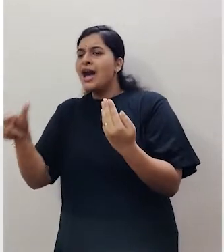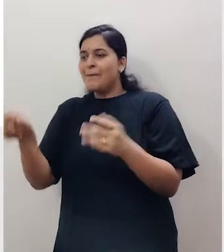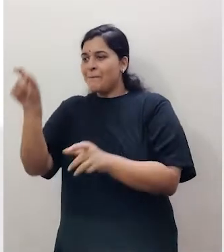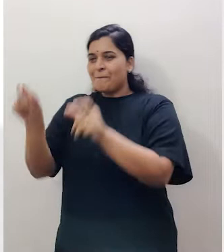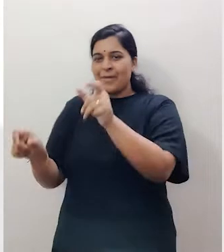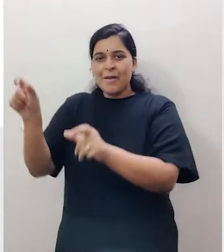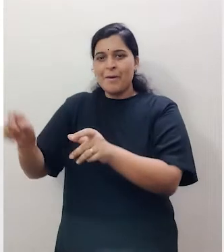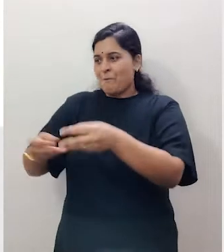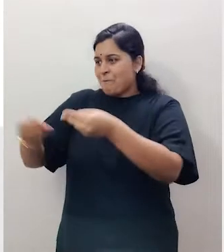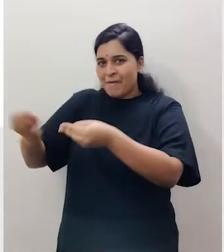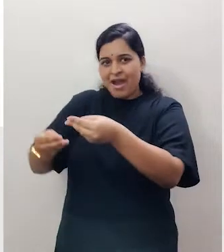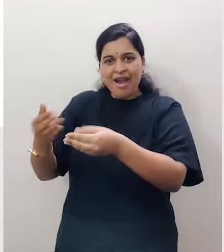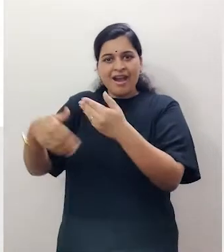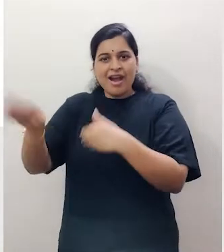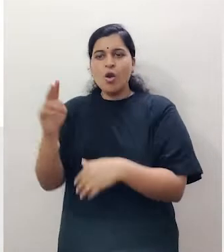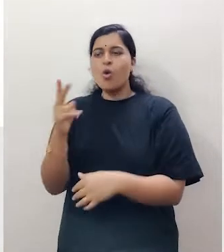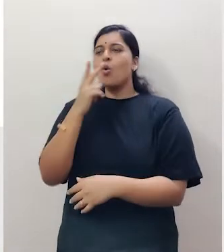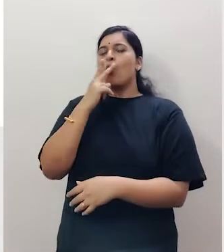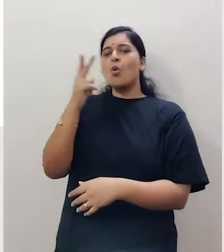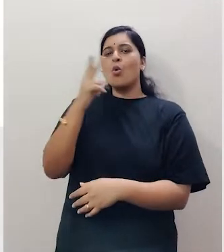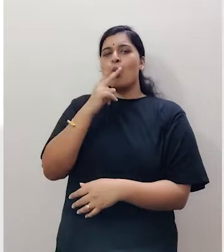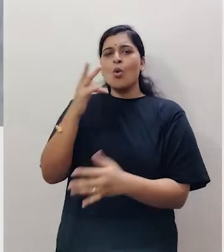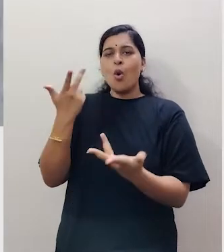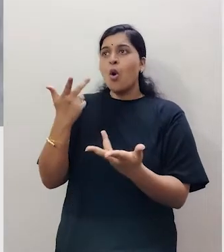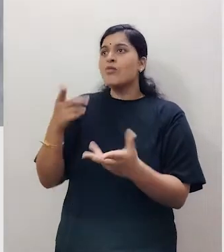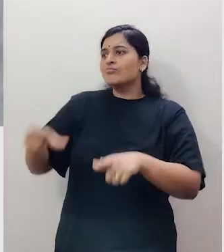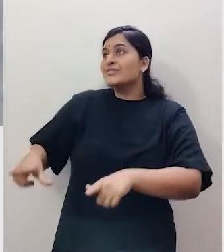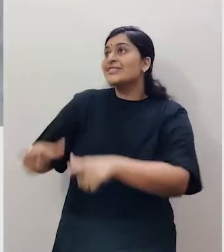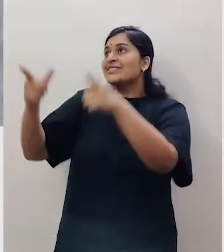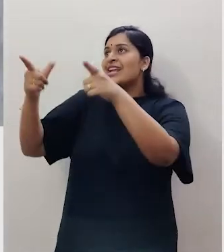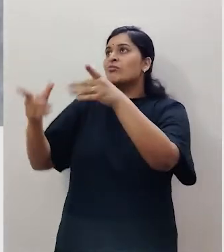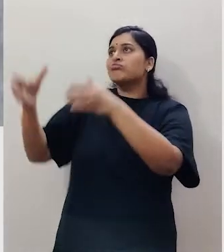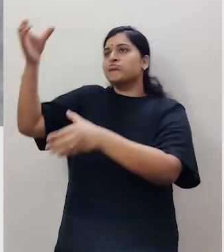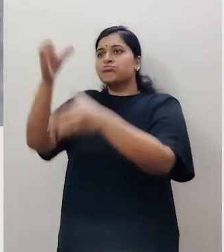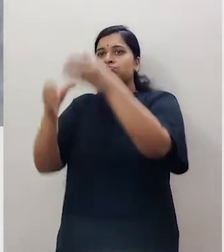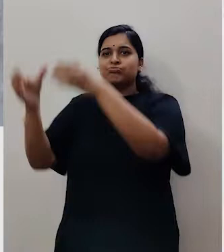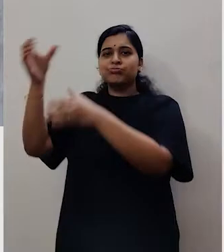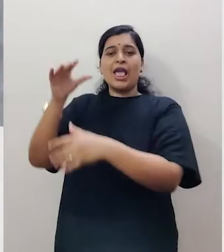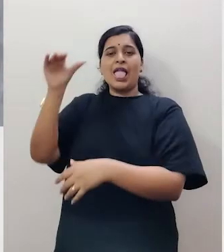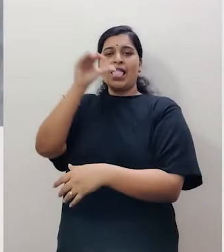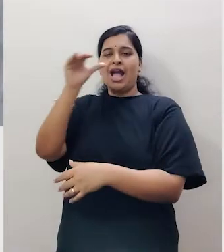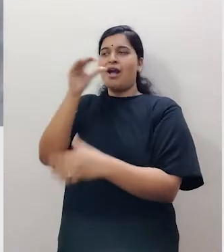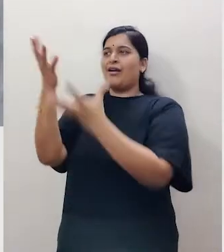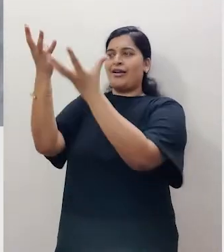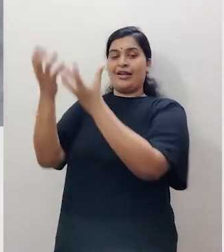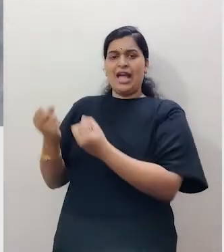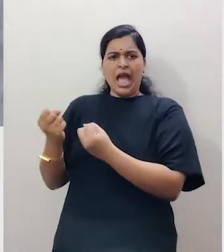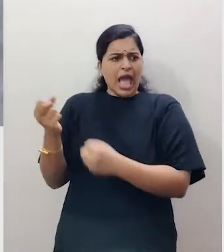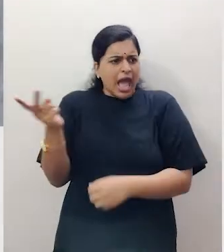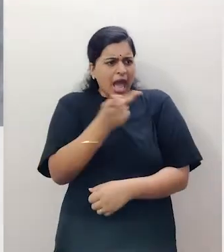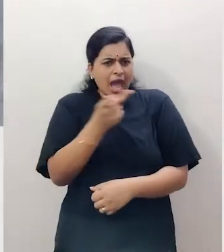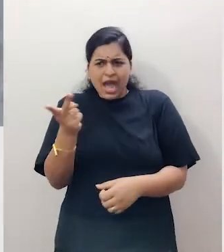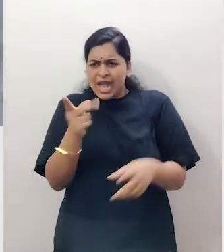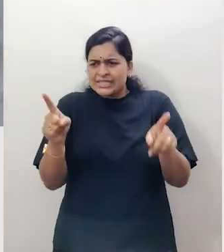smoking pipes, and even climbing trees to tap some toddy. An interesting commonality between these two pieces is the fact that